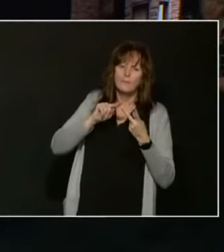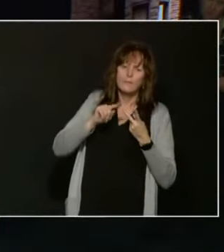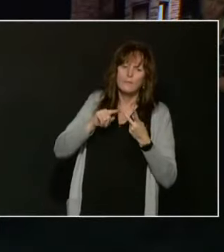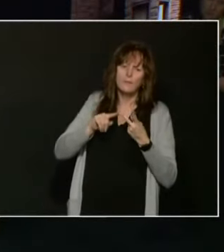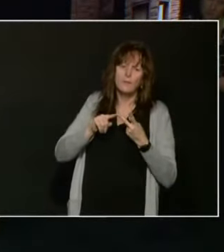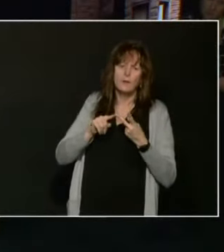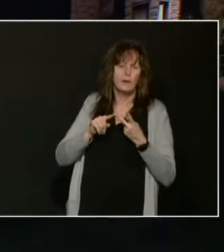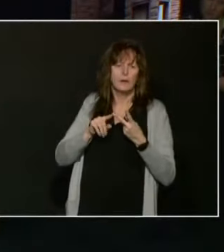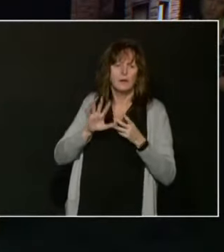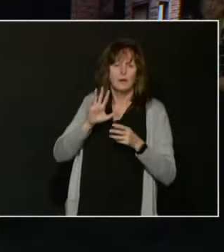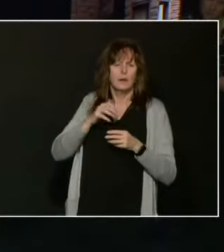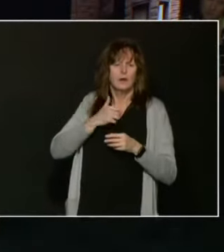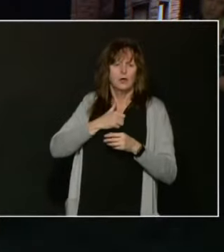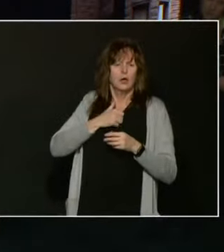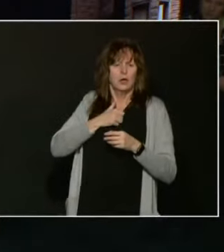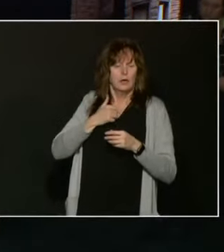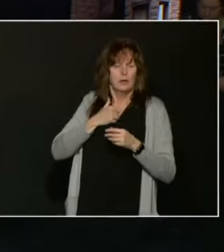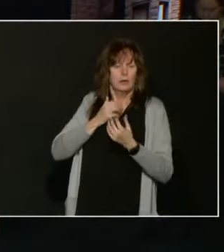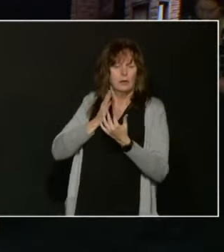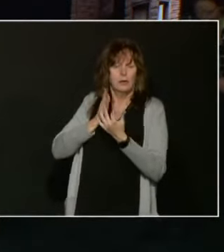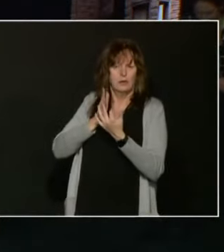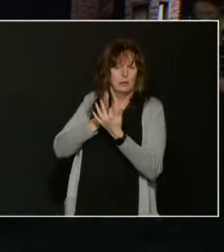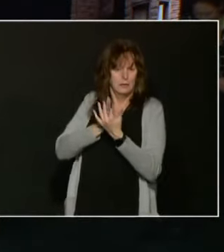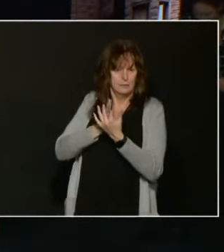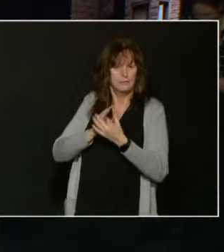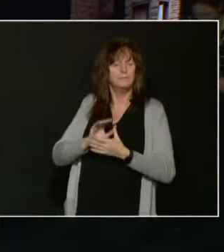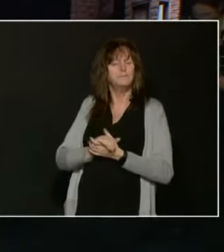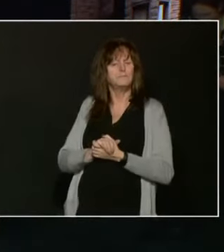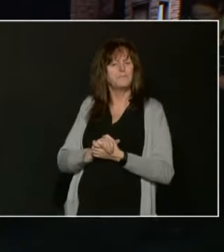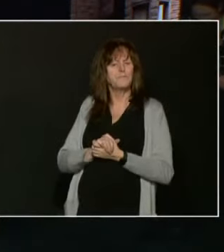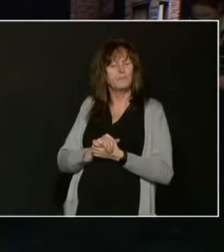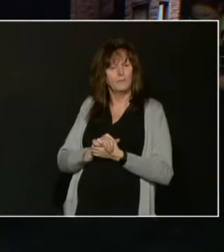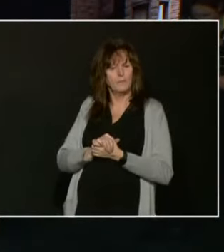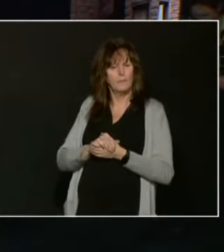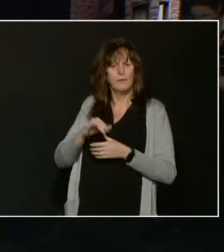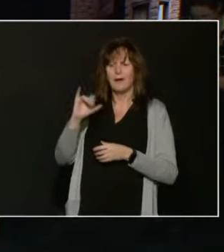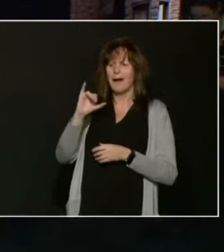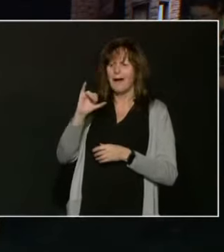the ICU projections, you're talking about the backlog.